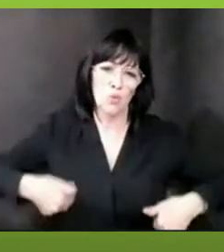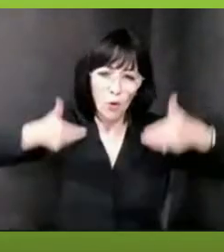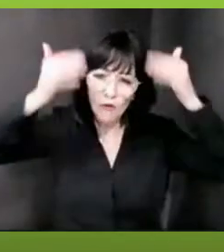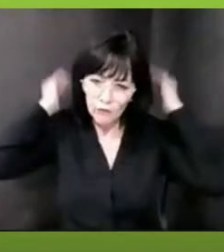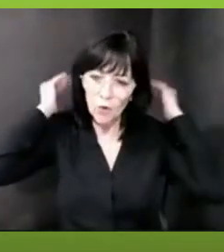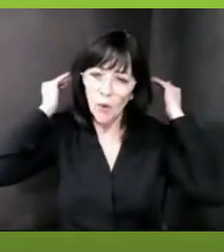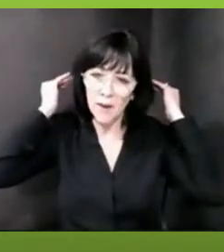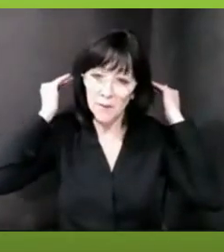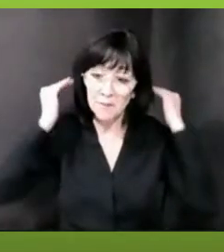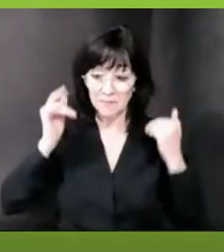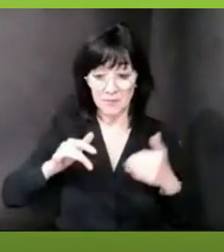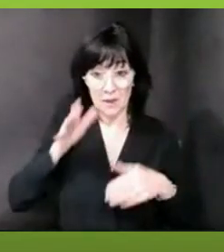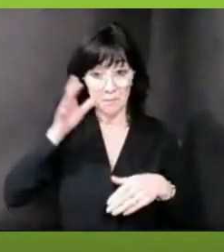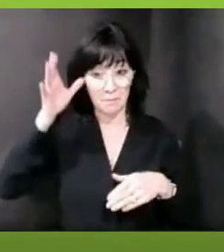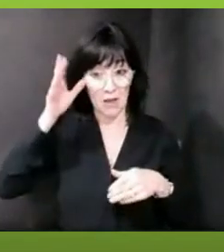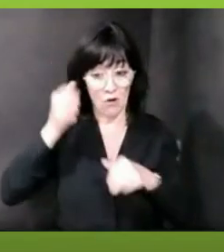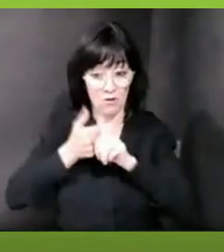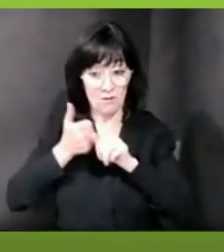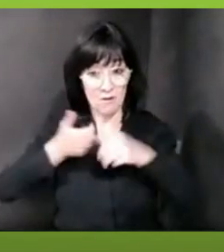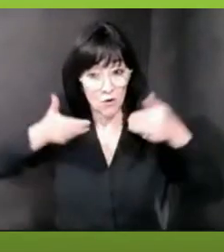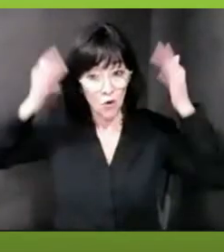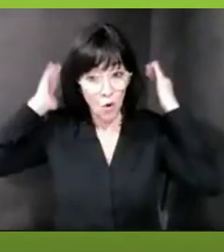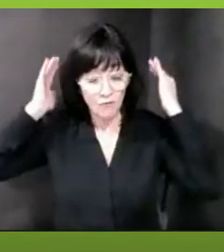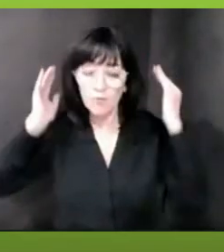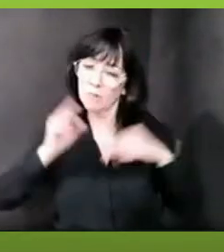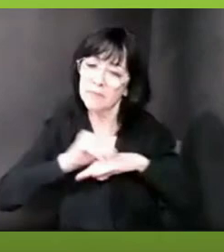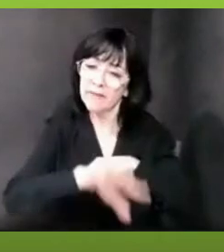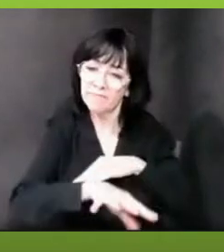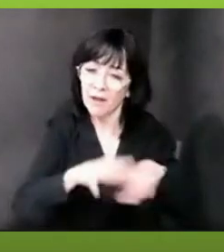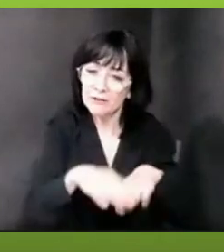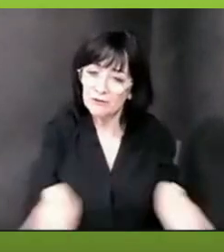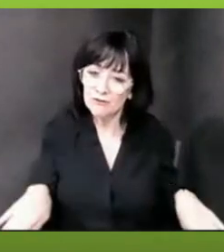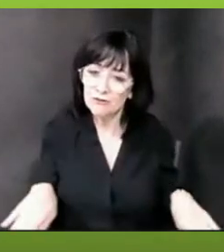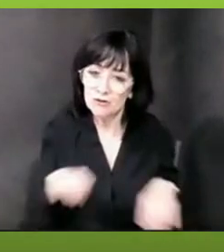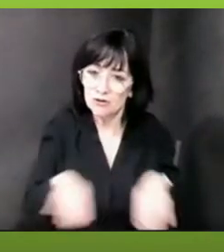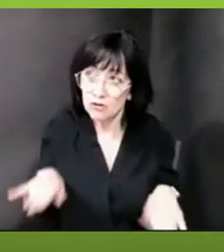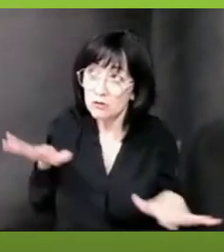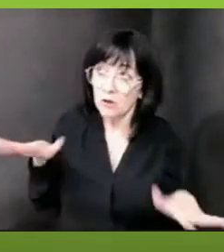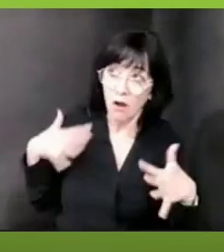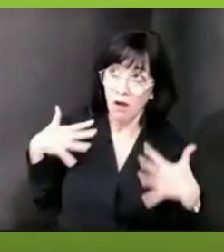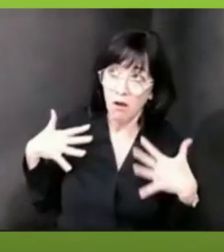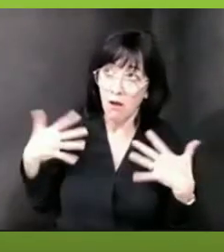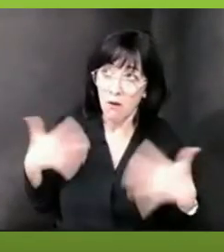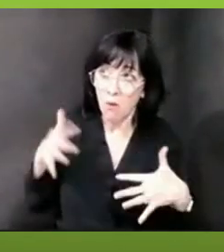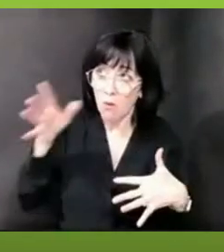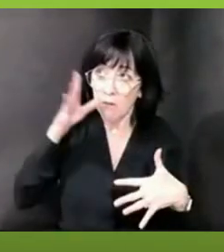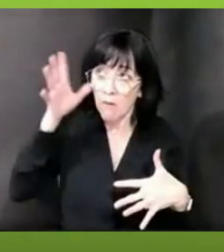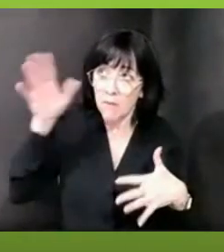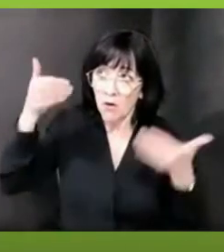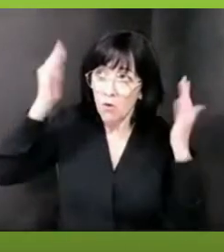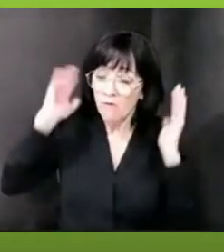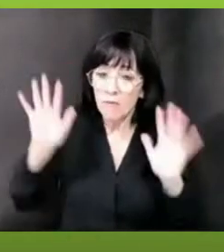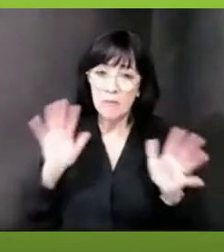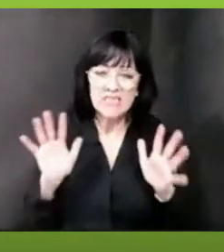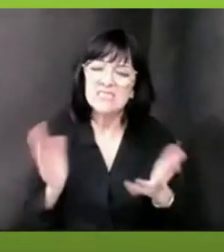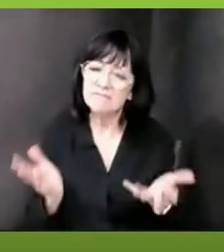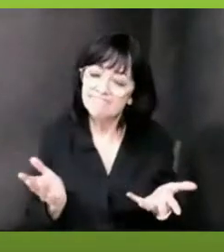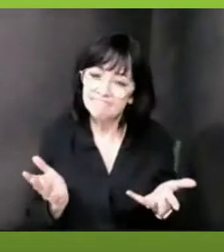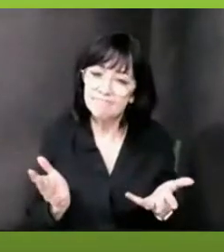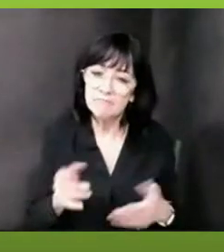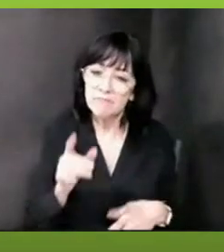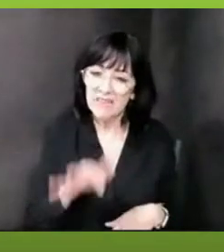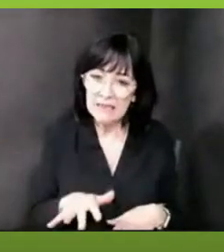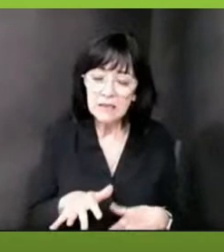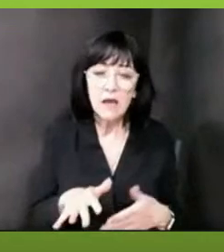children. We also know that in terms of more severe mental health issues, things like concern for